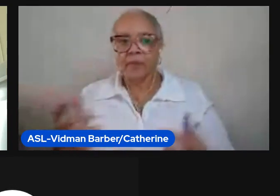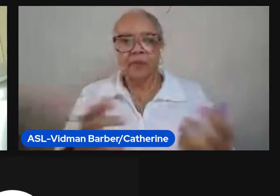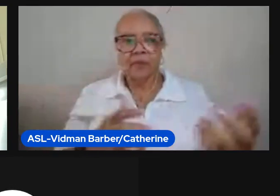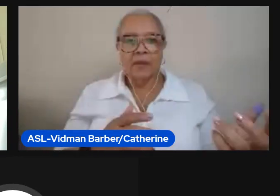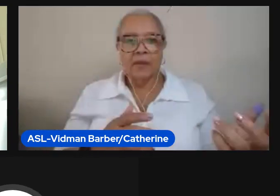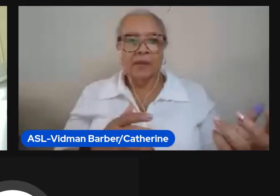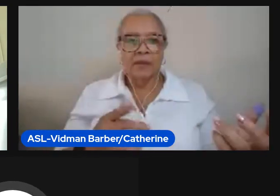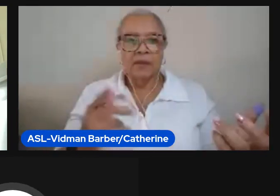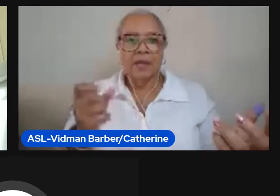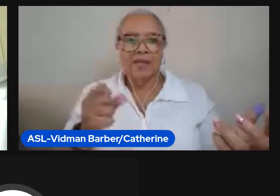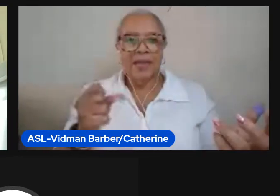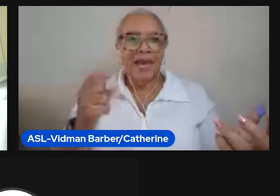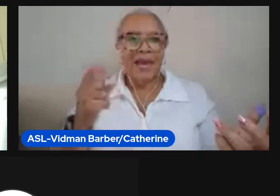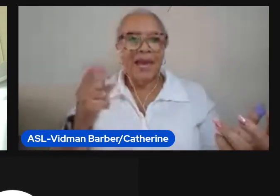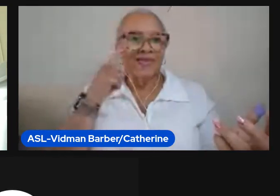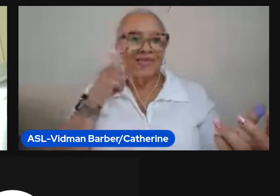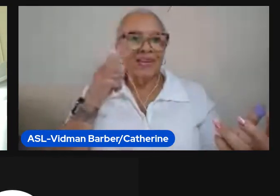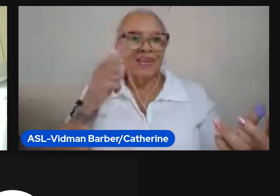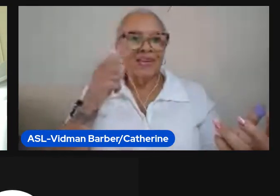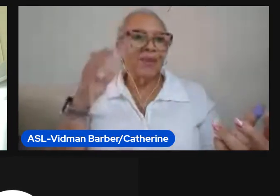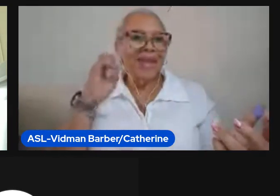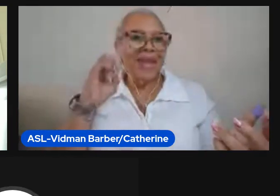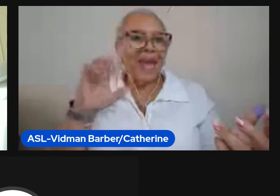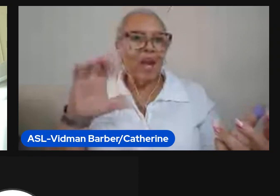I think I'm echoing now.